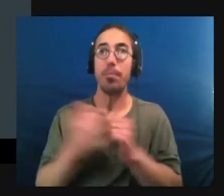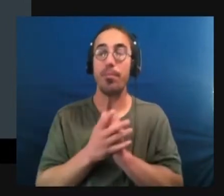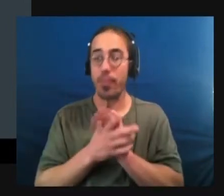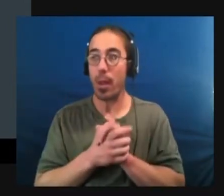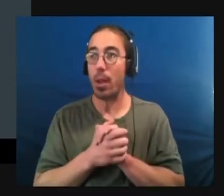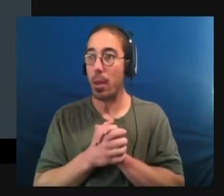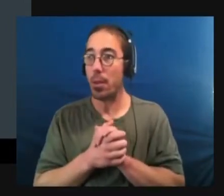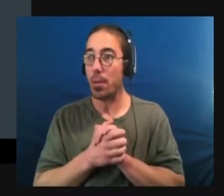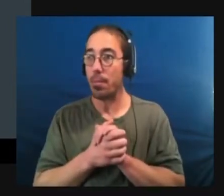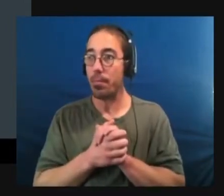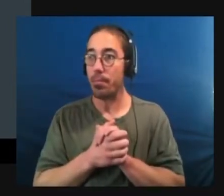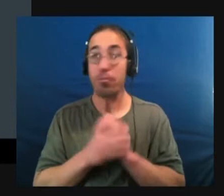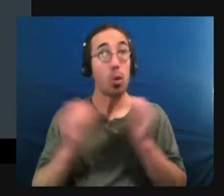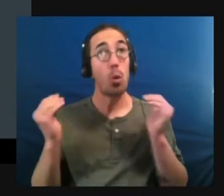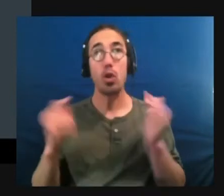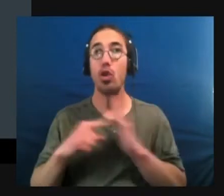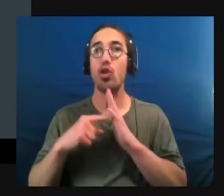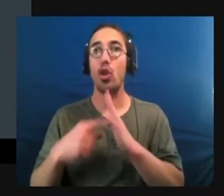So let's go.